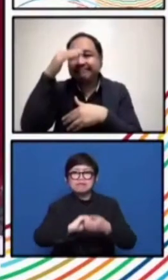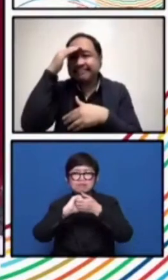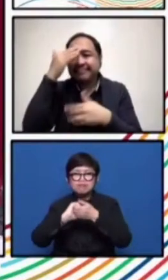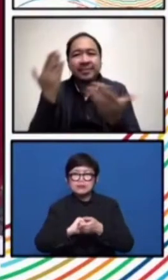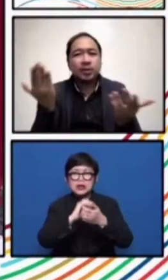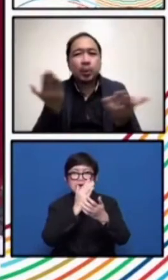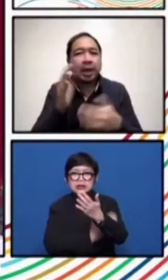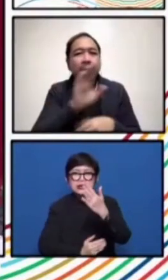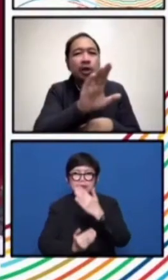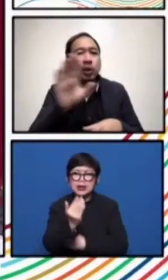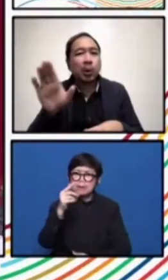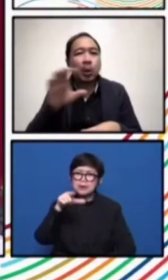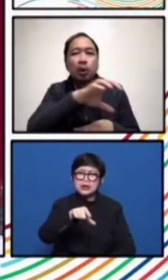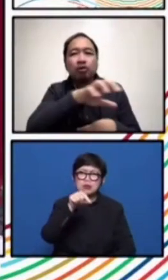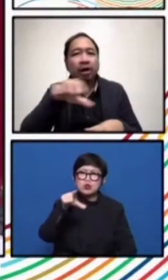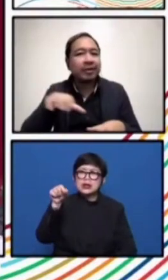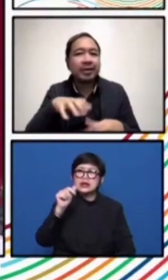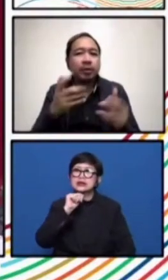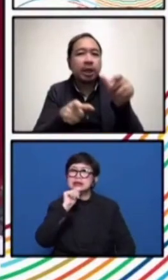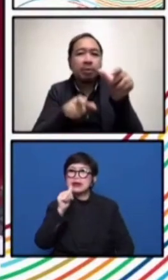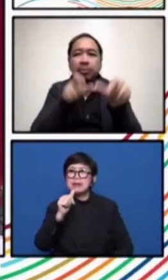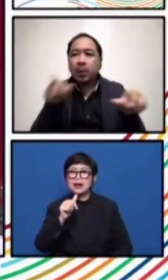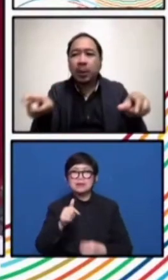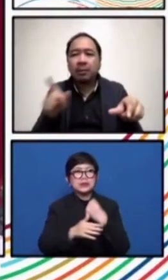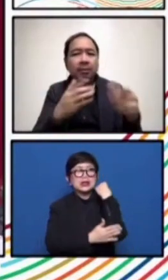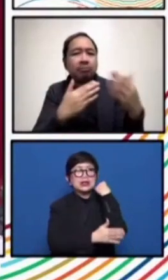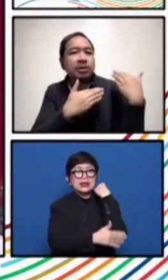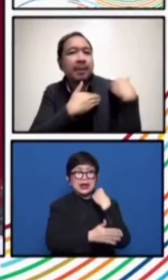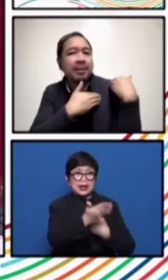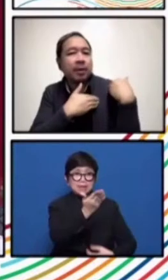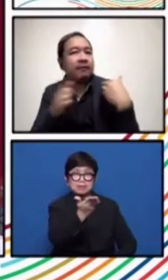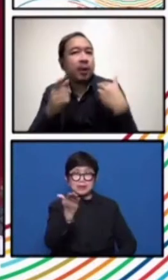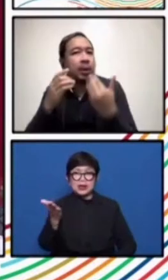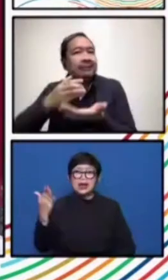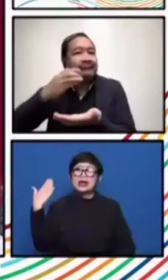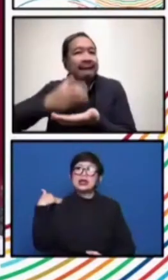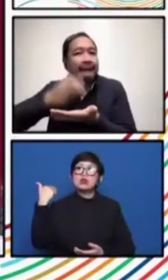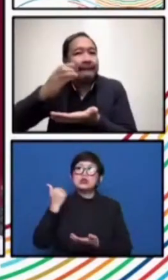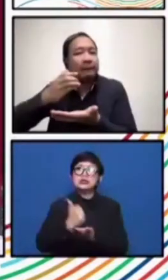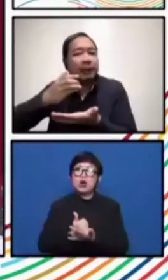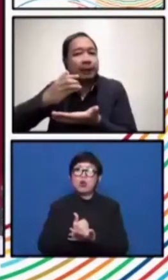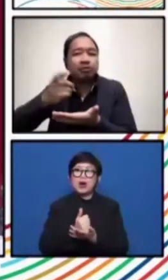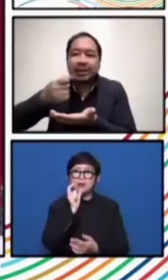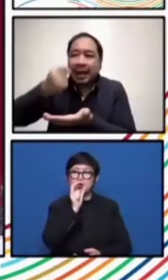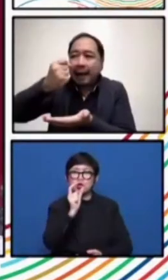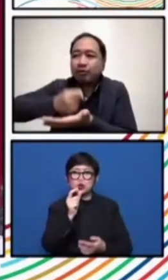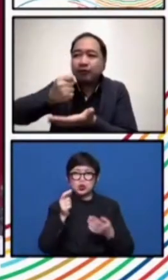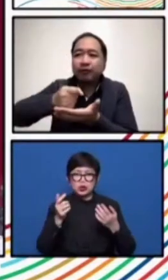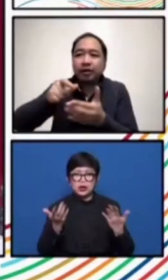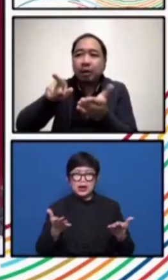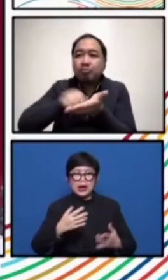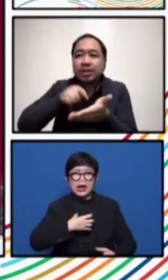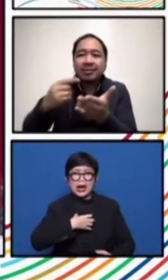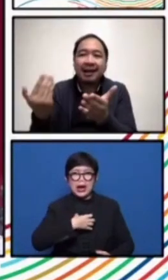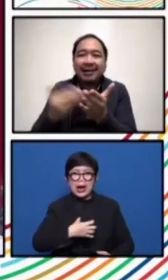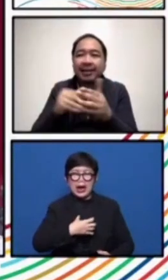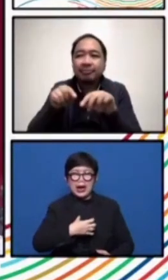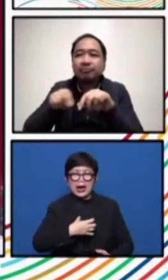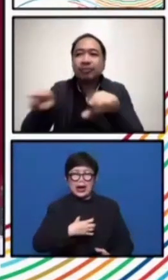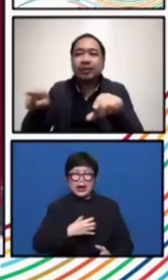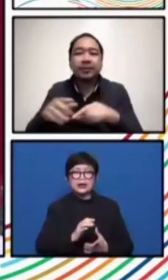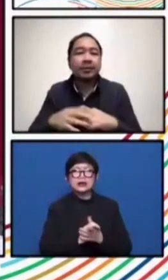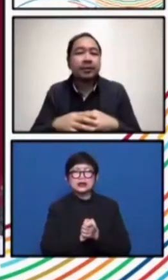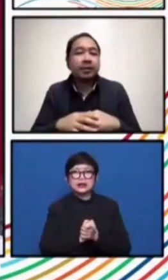country who are in charge of copyright and um you have to get in touch with